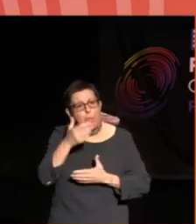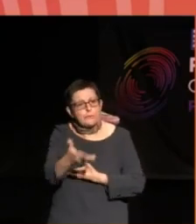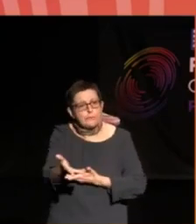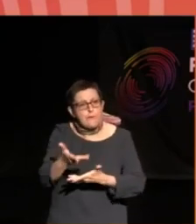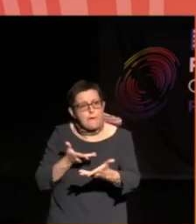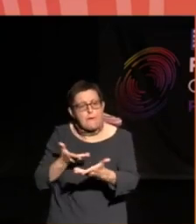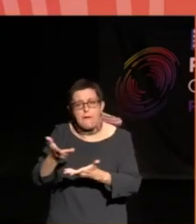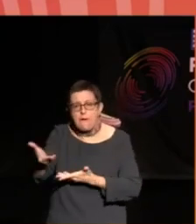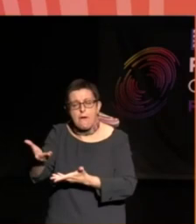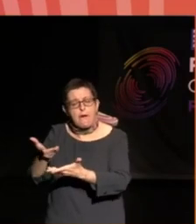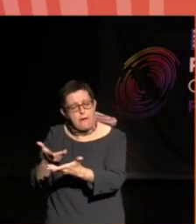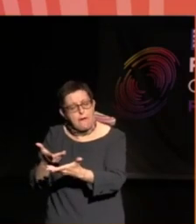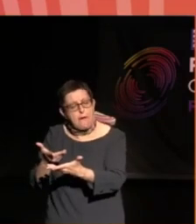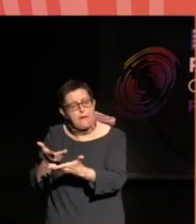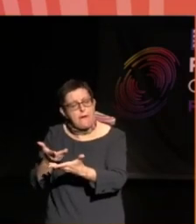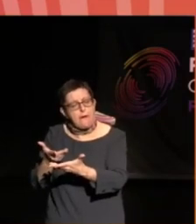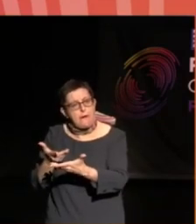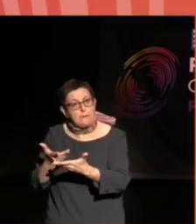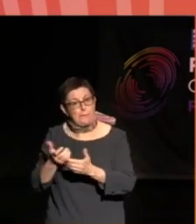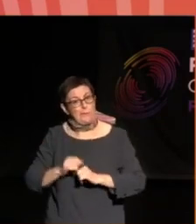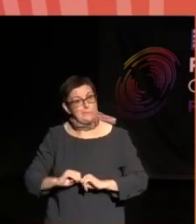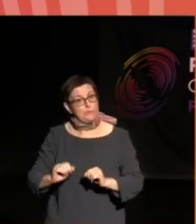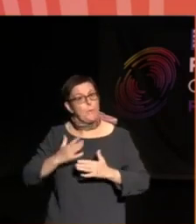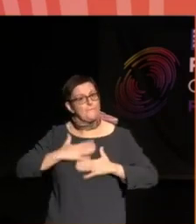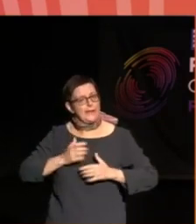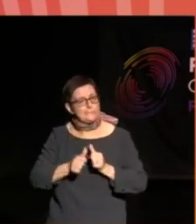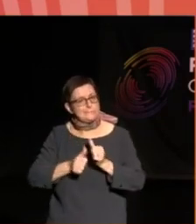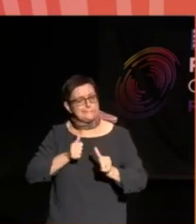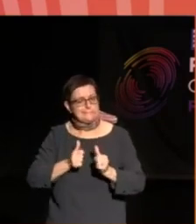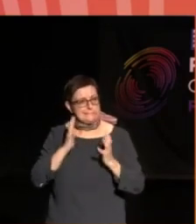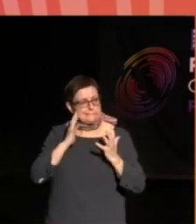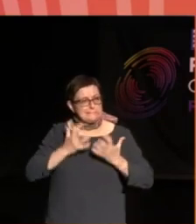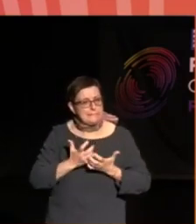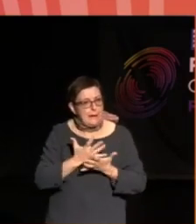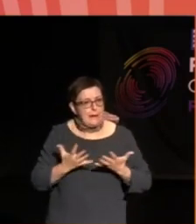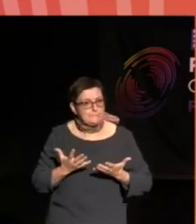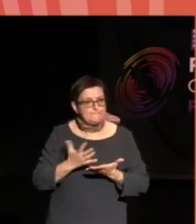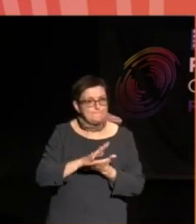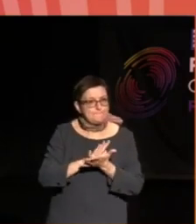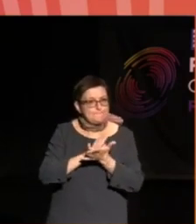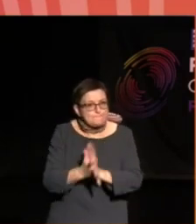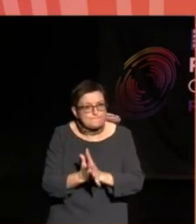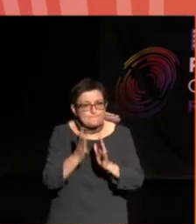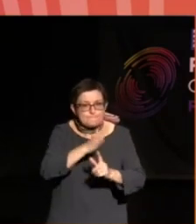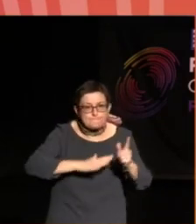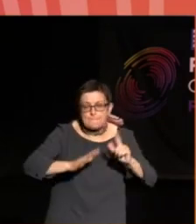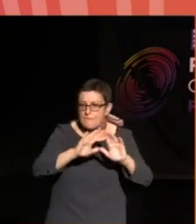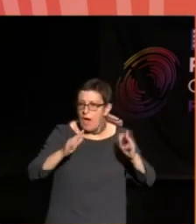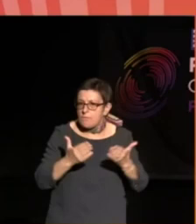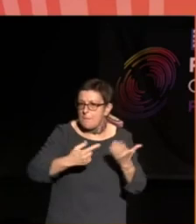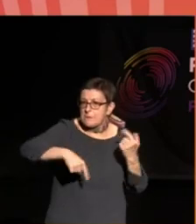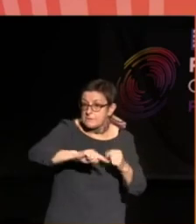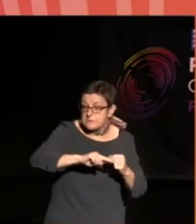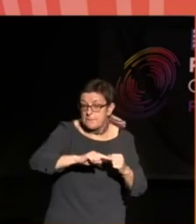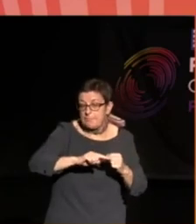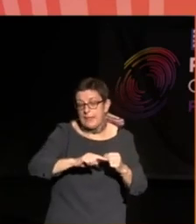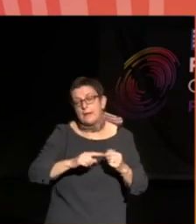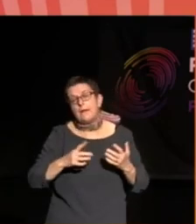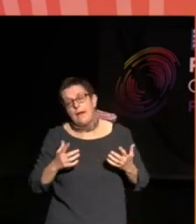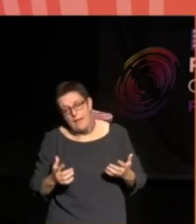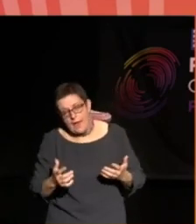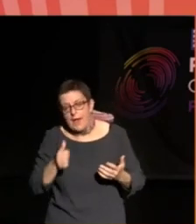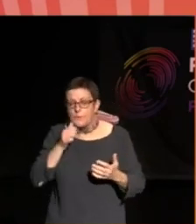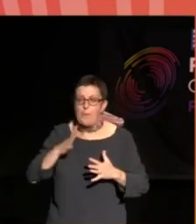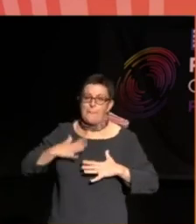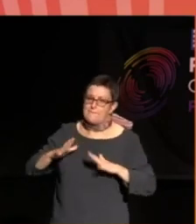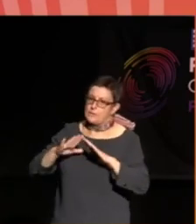issues that kind of really heavily plague the industry. There are, for all fashion's ills, there